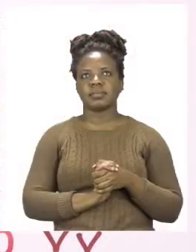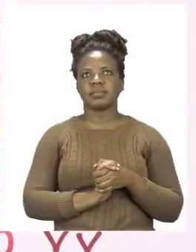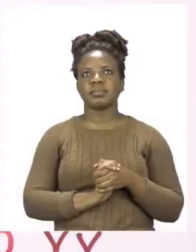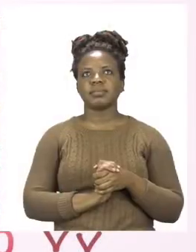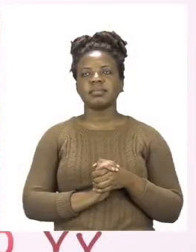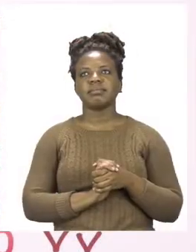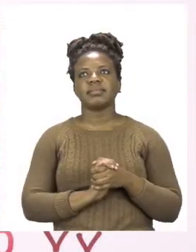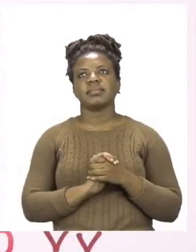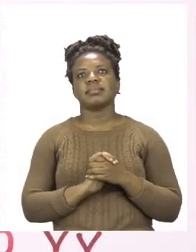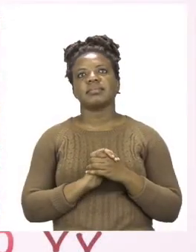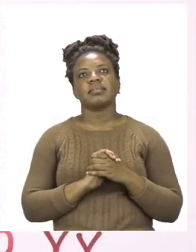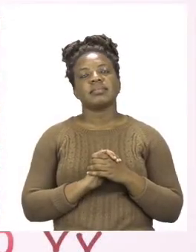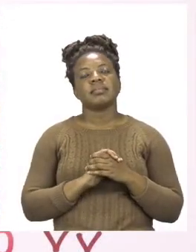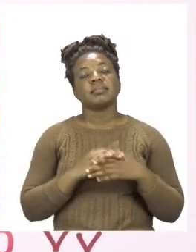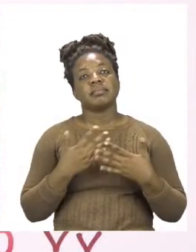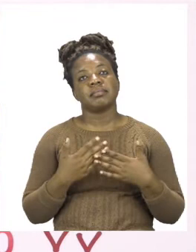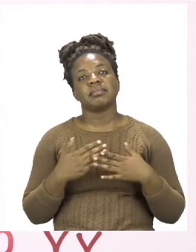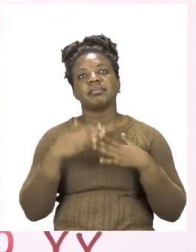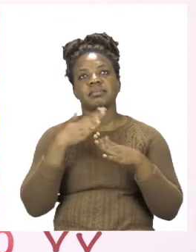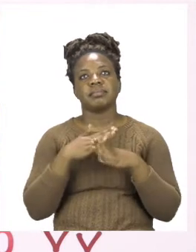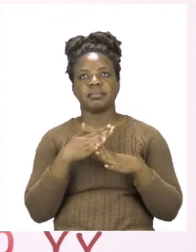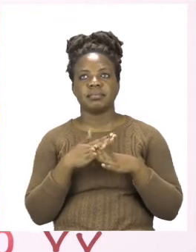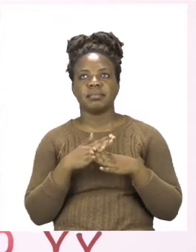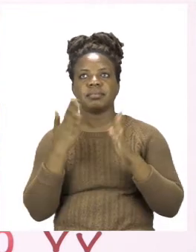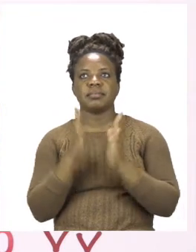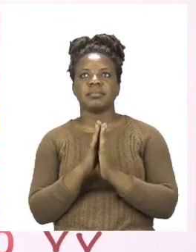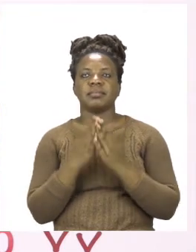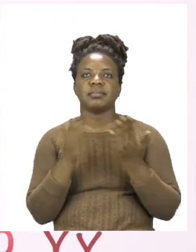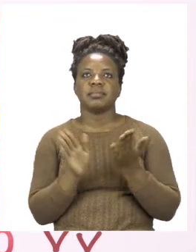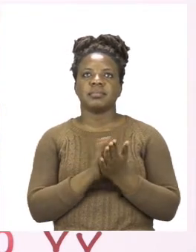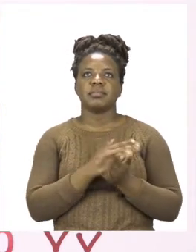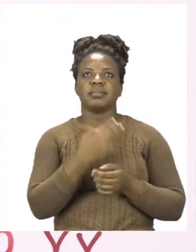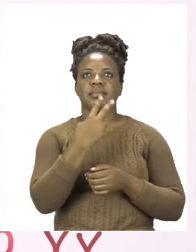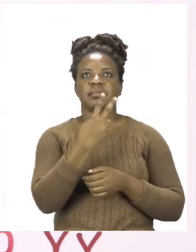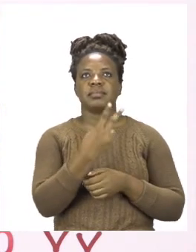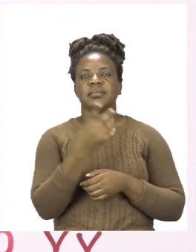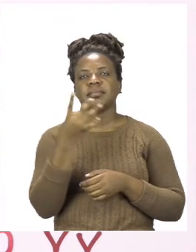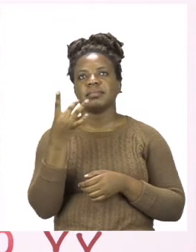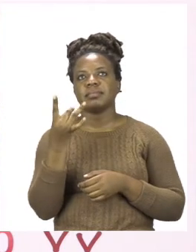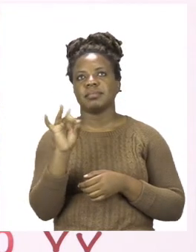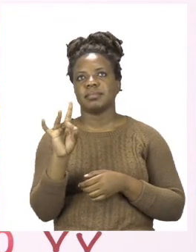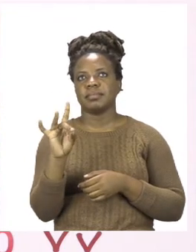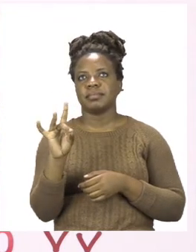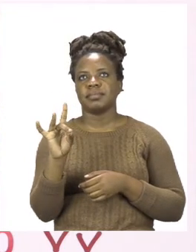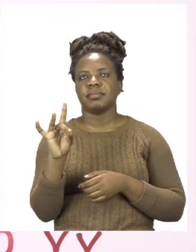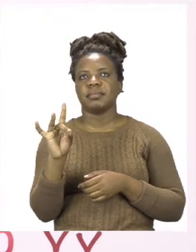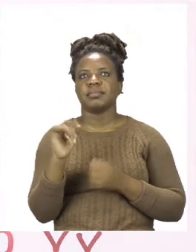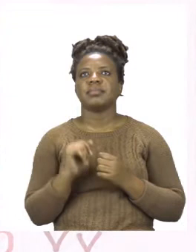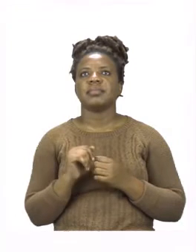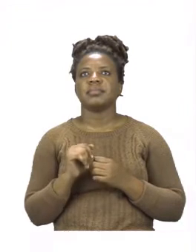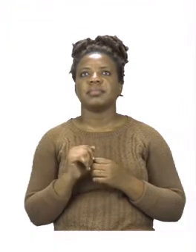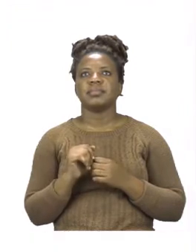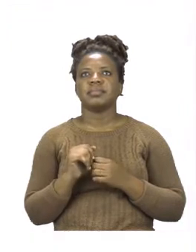For our lesson, boys and girls, we are now going to turn to page 28. On page 28, we are going